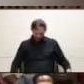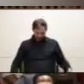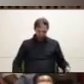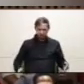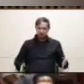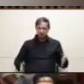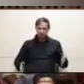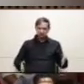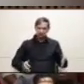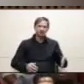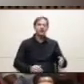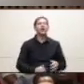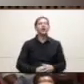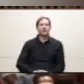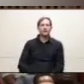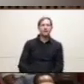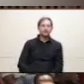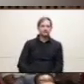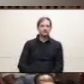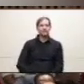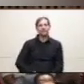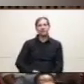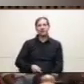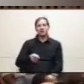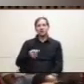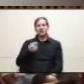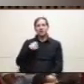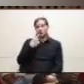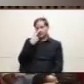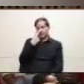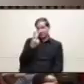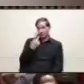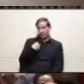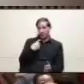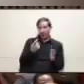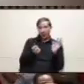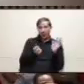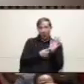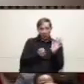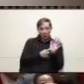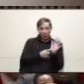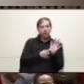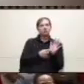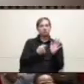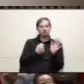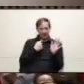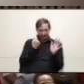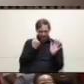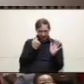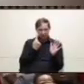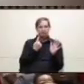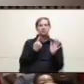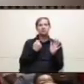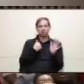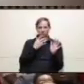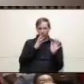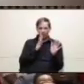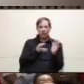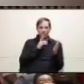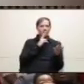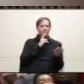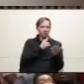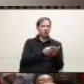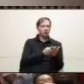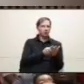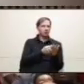there's anyone who's disputing or who's saying that we owe them, we are more than happy to entertain that, and we will report that we do